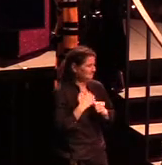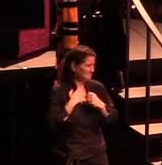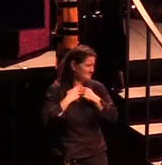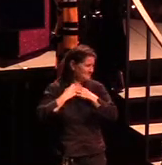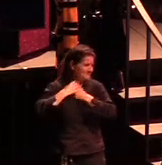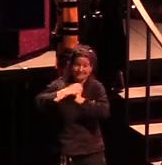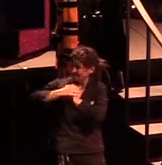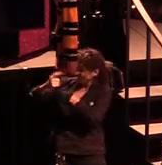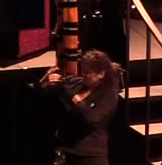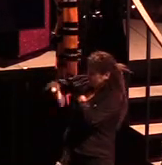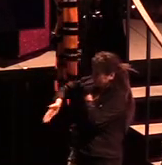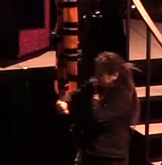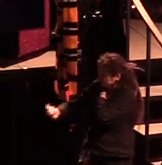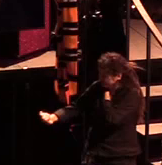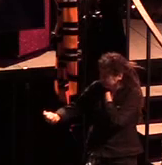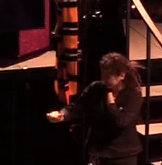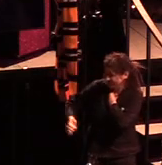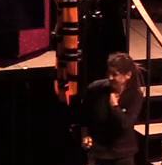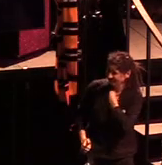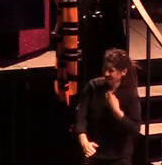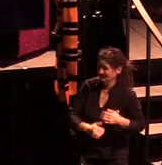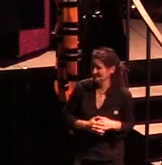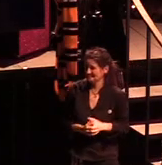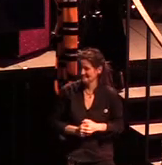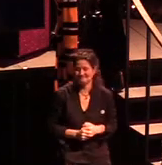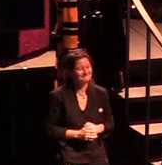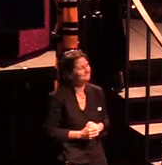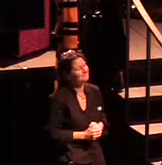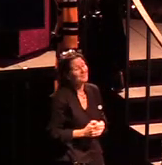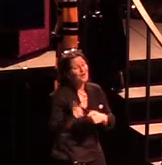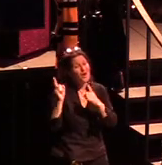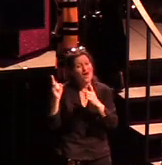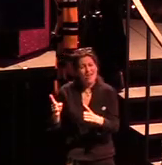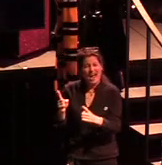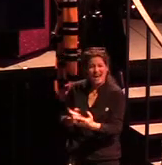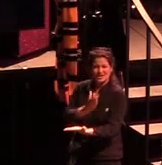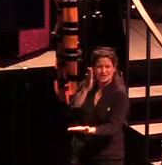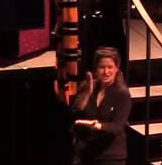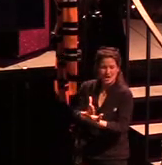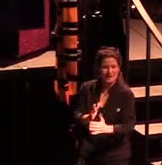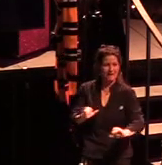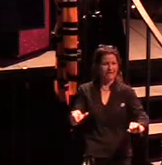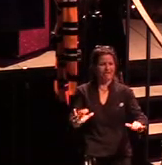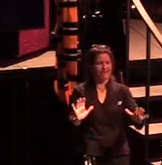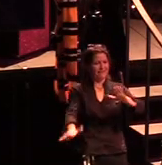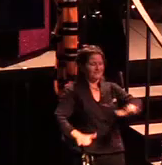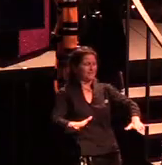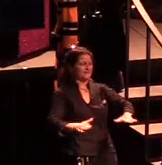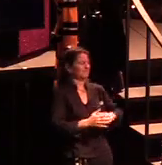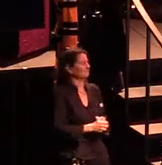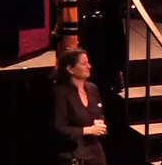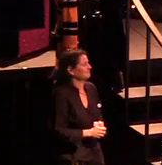got that sorted great so that's genuine jeopardy biscuit